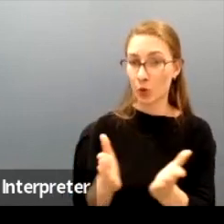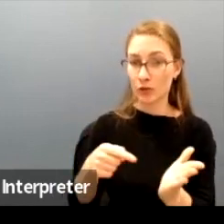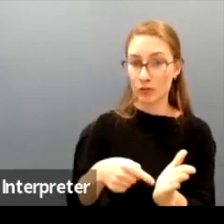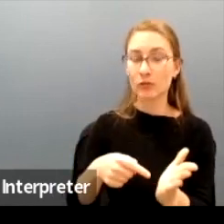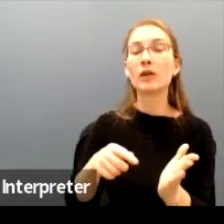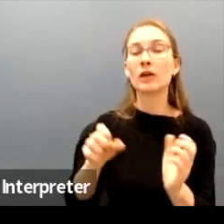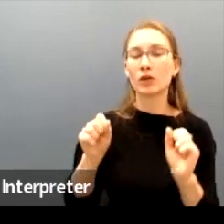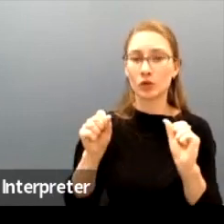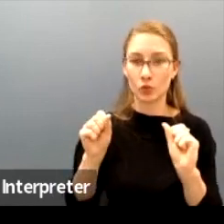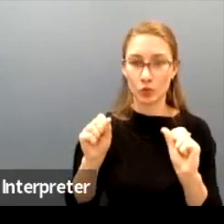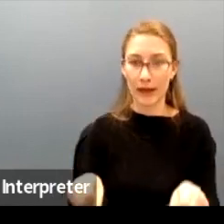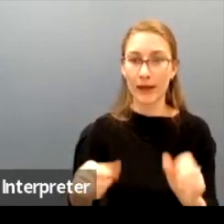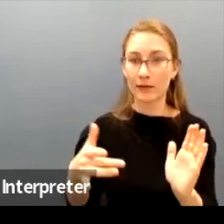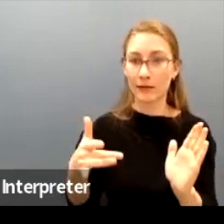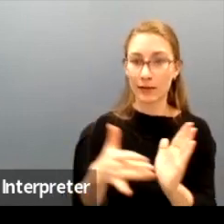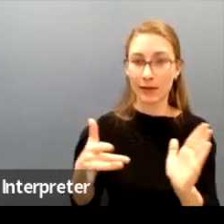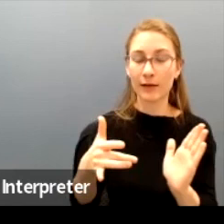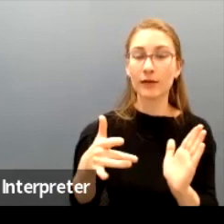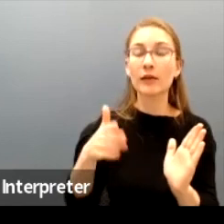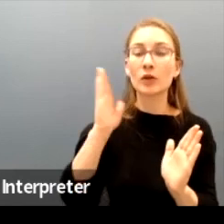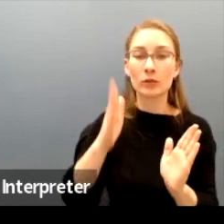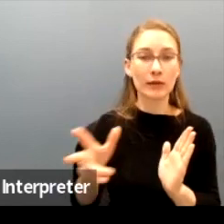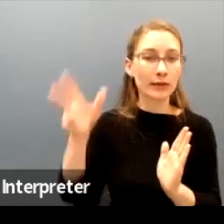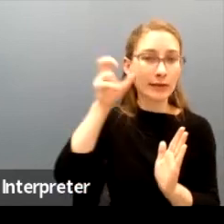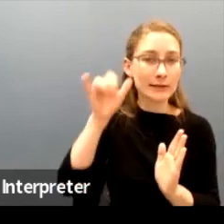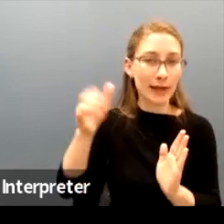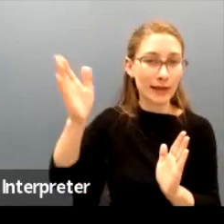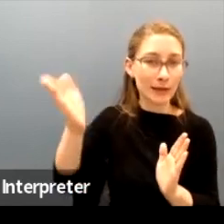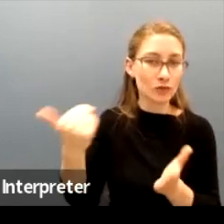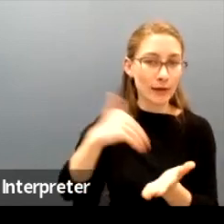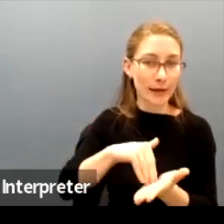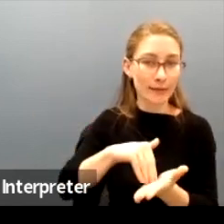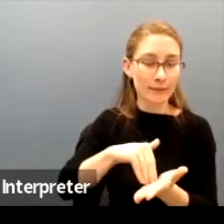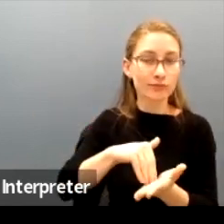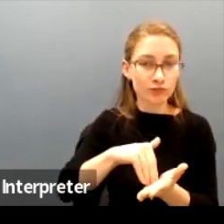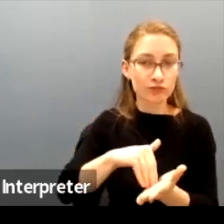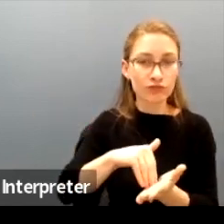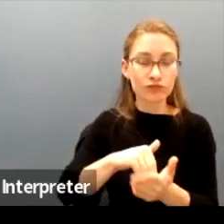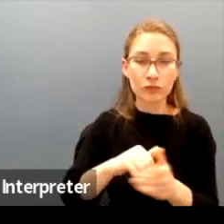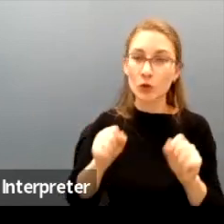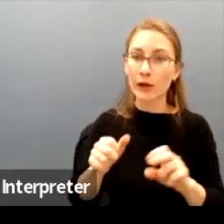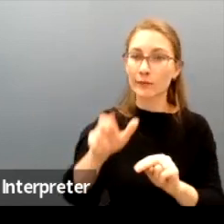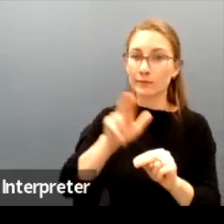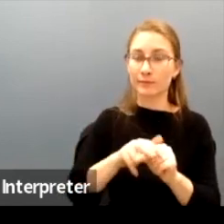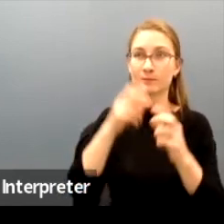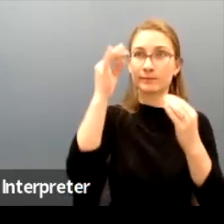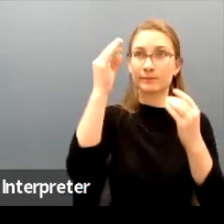can listen back to the lecture or the course that you were in. So you can kind of sit down and really process that